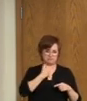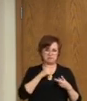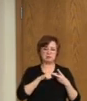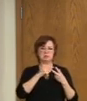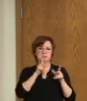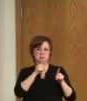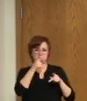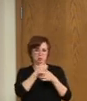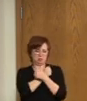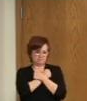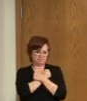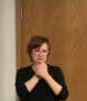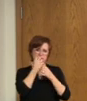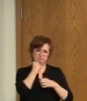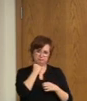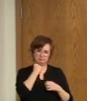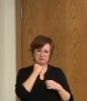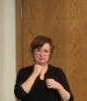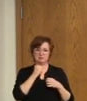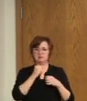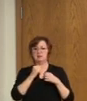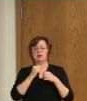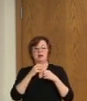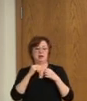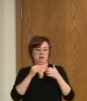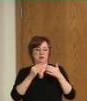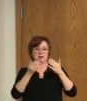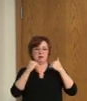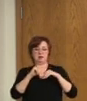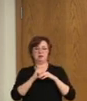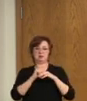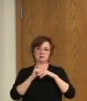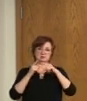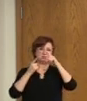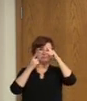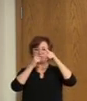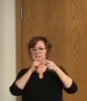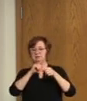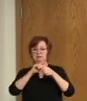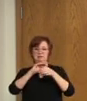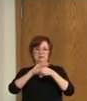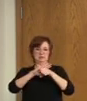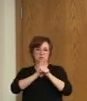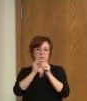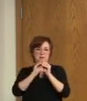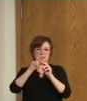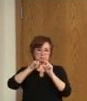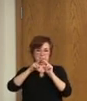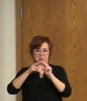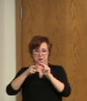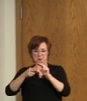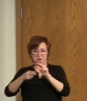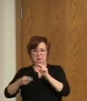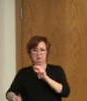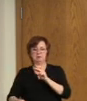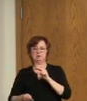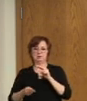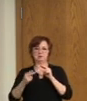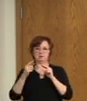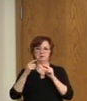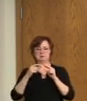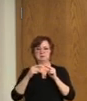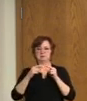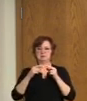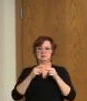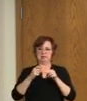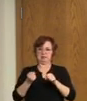control. And it's necessary to help us get to the finish line that will happen sometime next year.